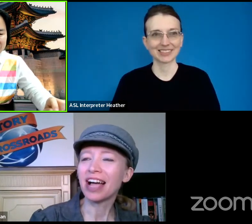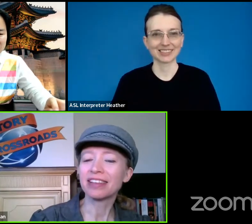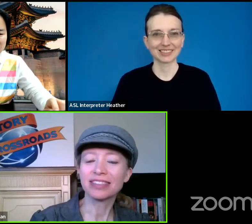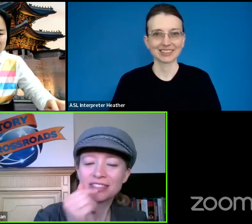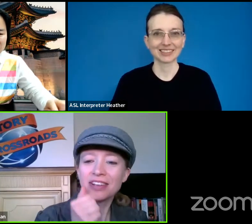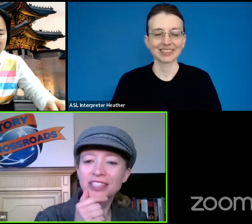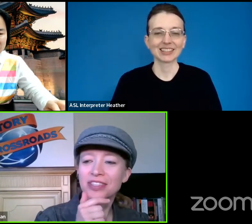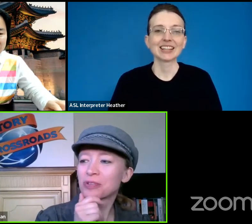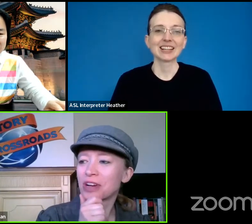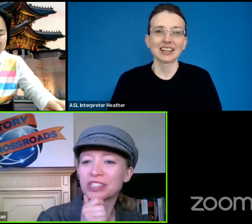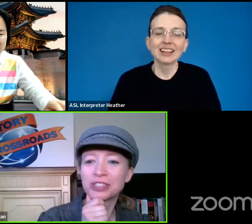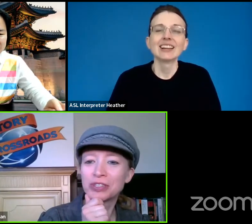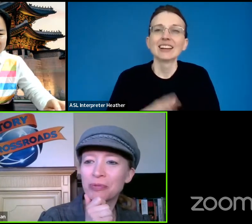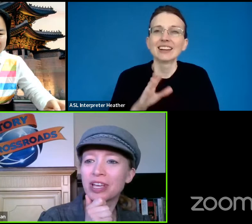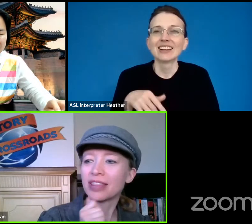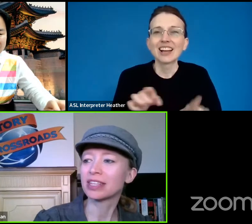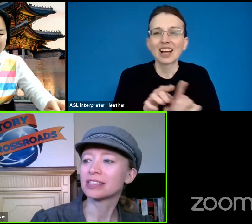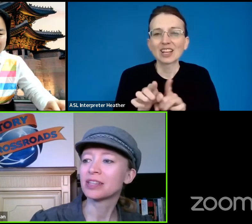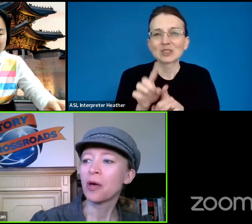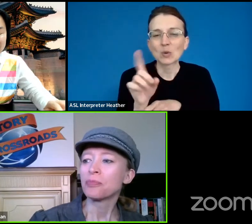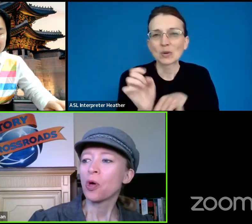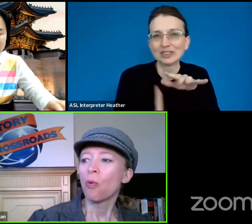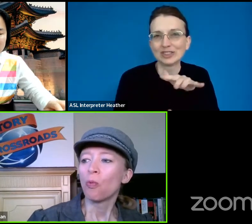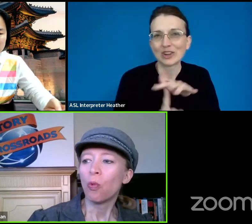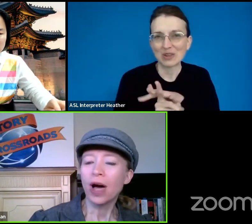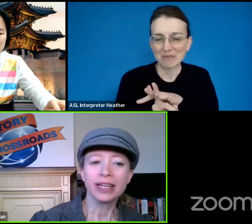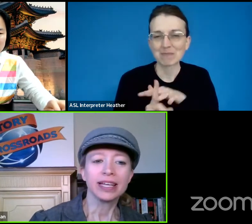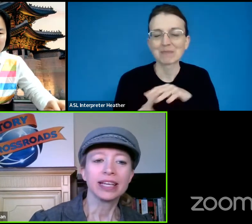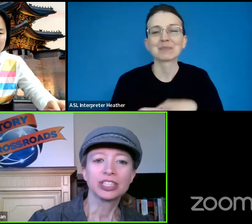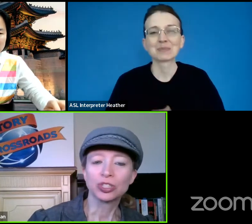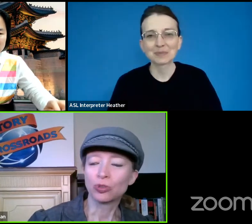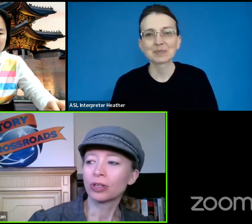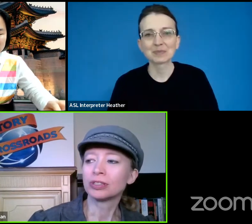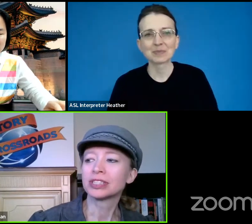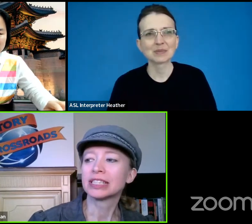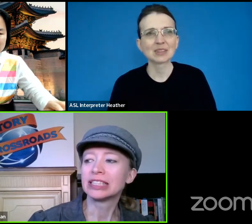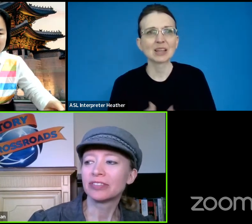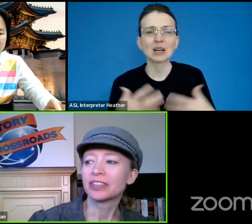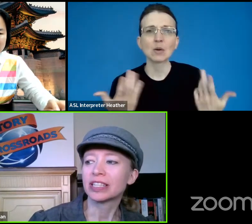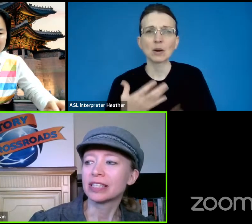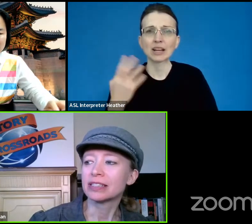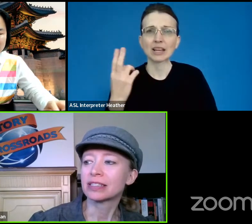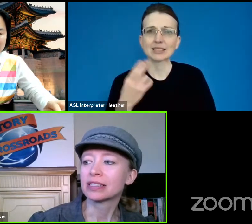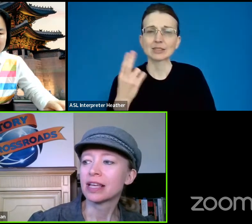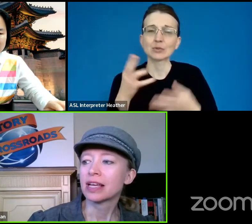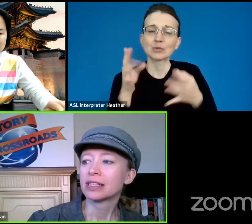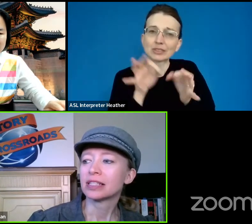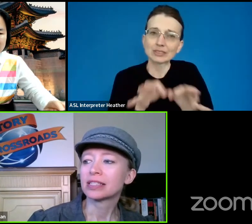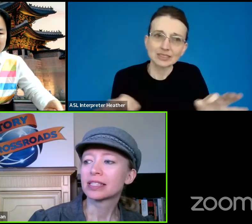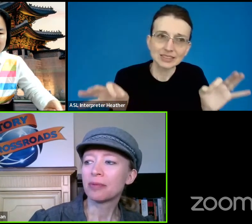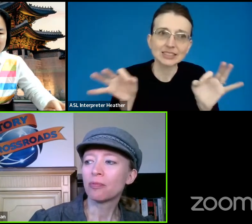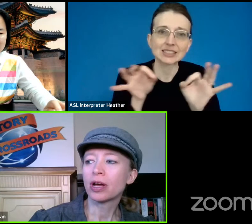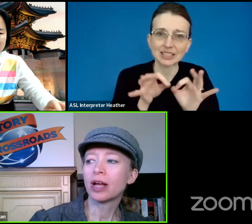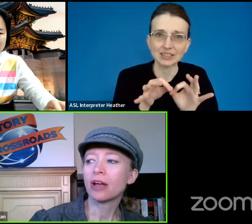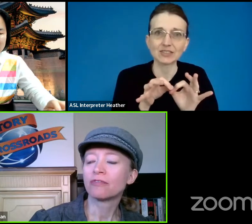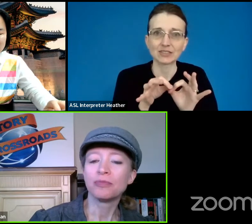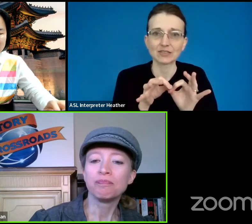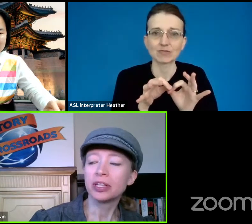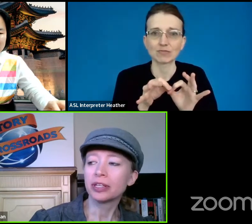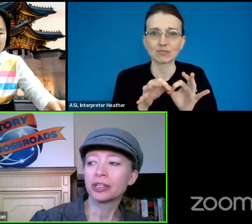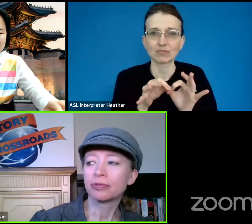Now, there's also this question too that we got is, what historical significance does